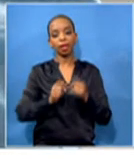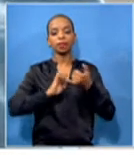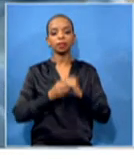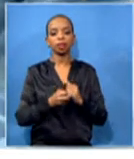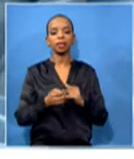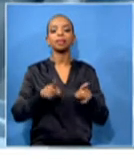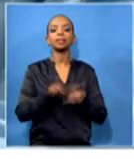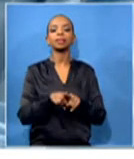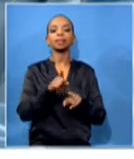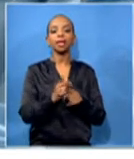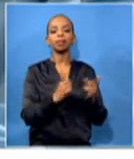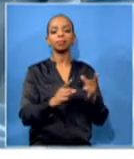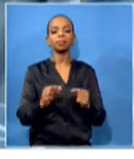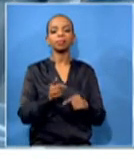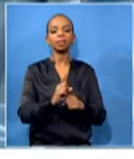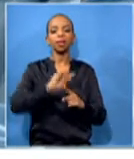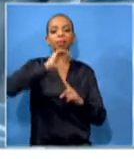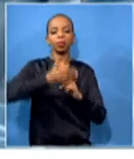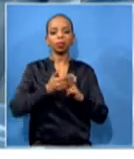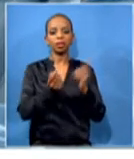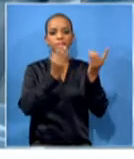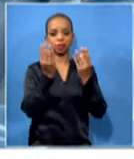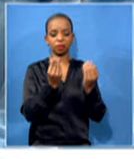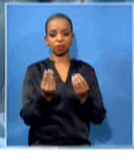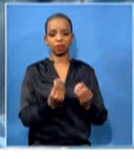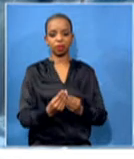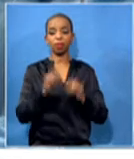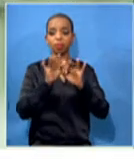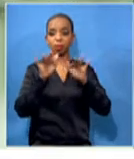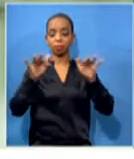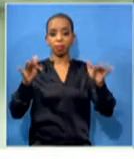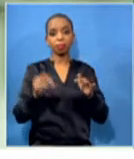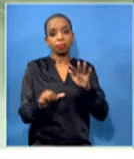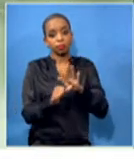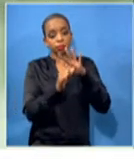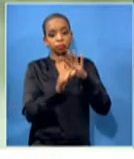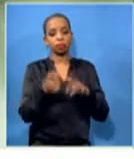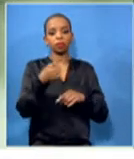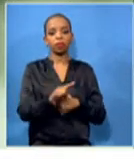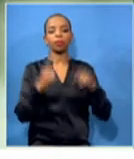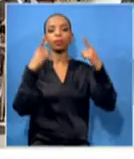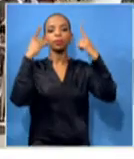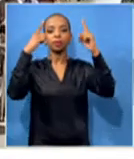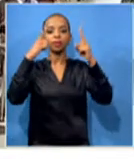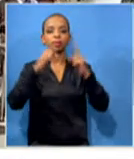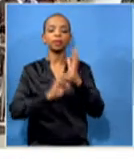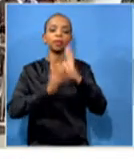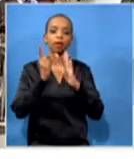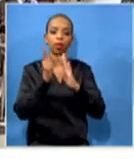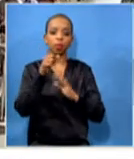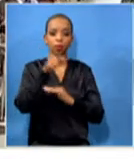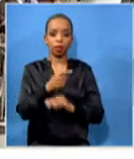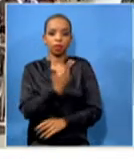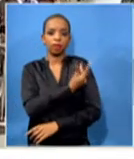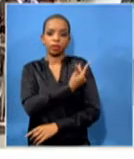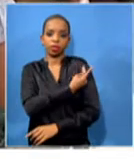effective protection rates among a large population, which is critical to the eventual success in developing the vaccines. Concern